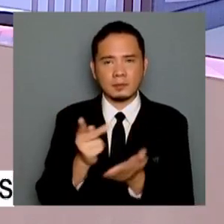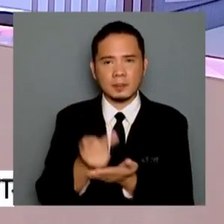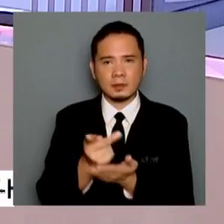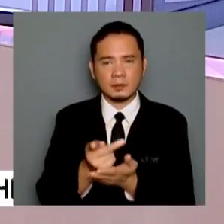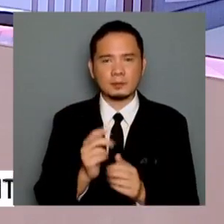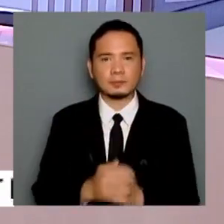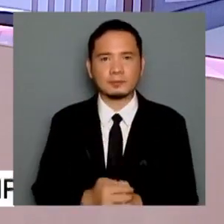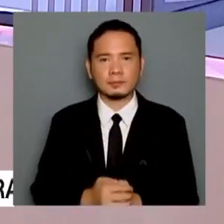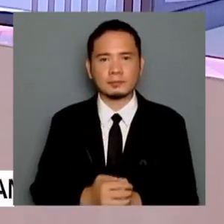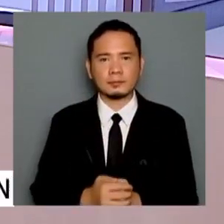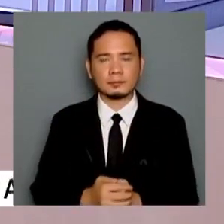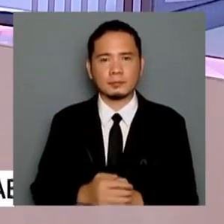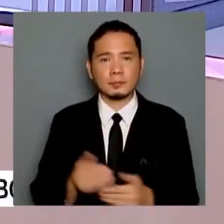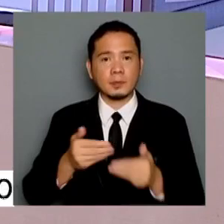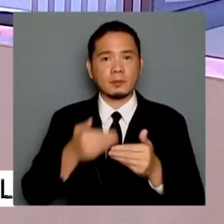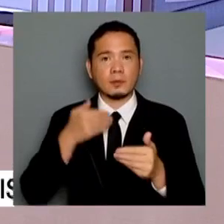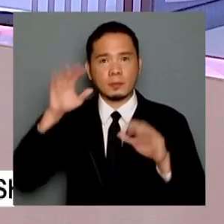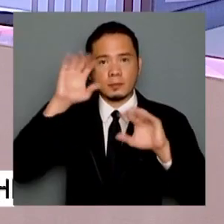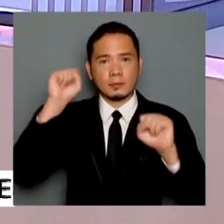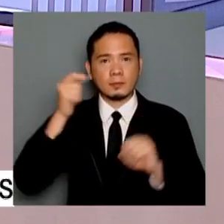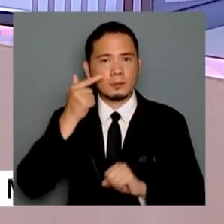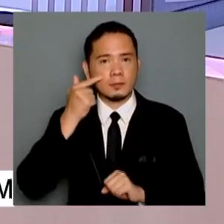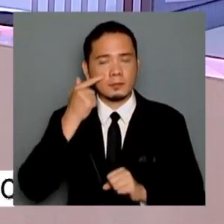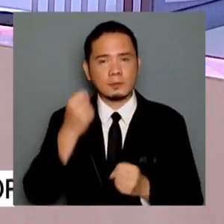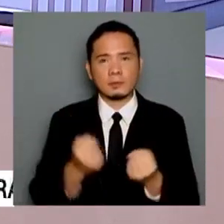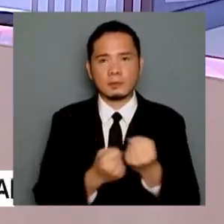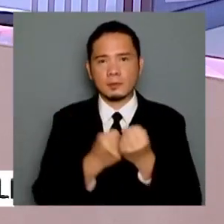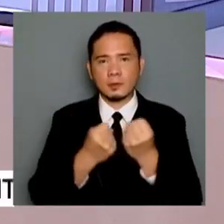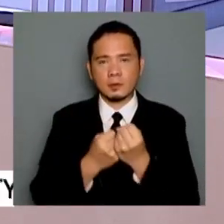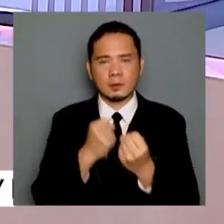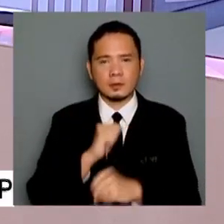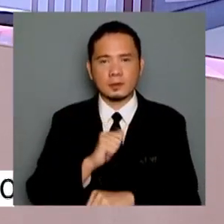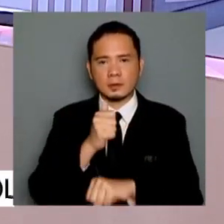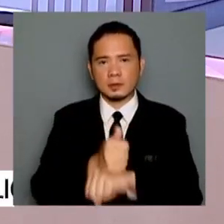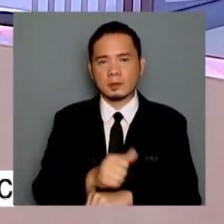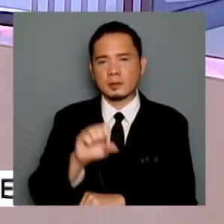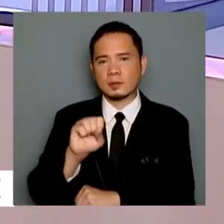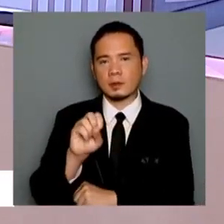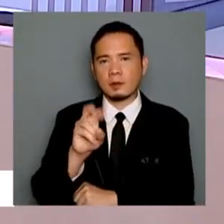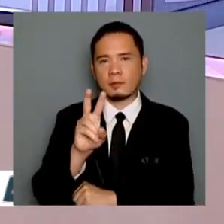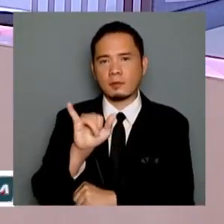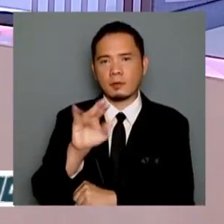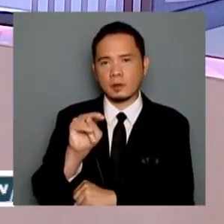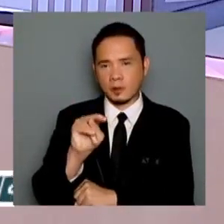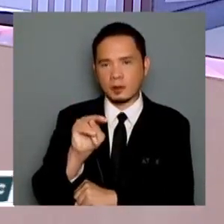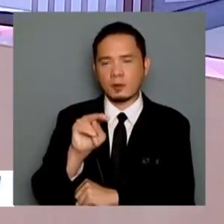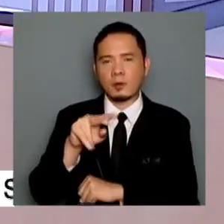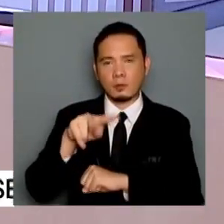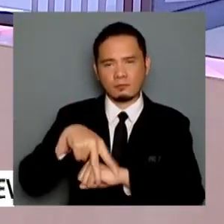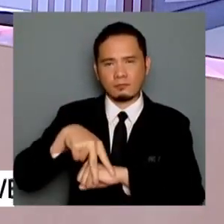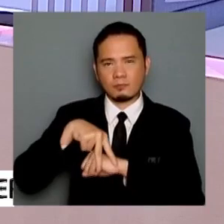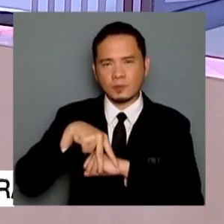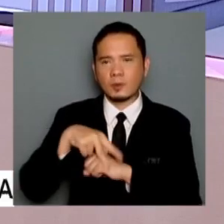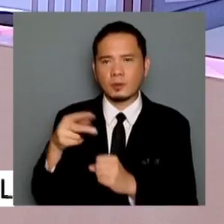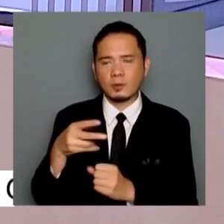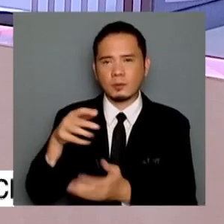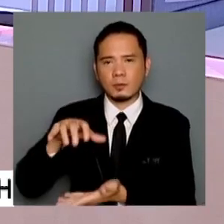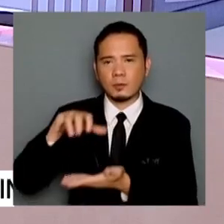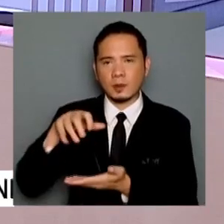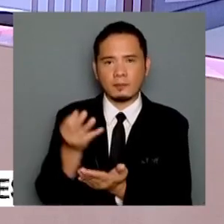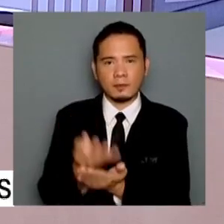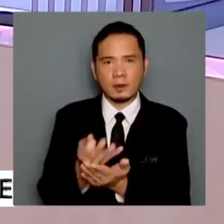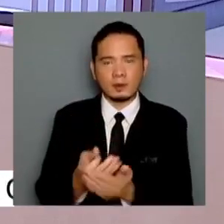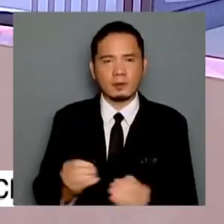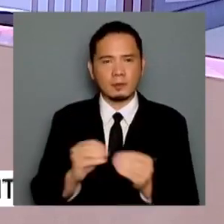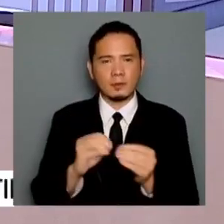Gloria Arroyo is backing the proposed creation of a sovereign wealth fund. Our very own RG Cruz now joins us with details. RG,